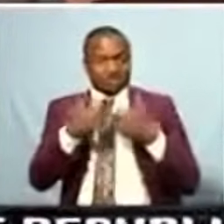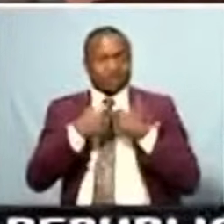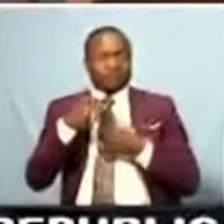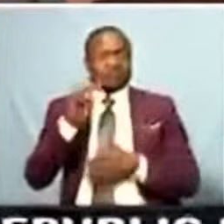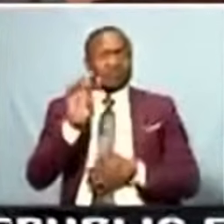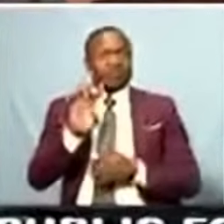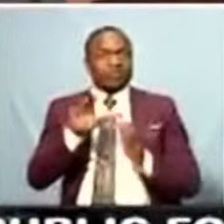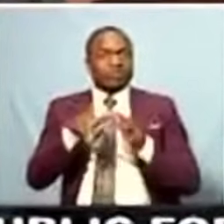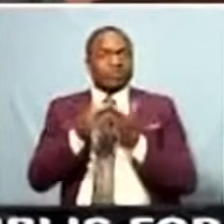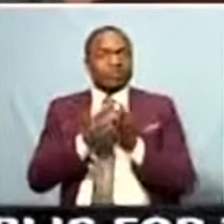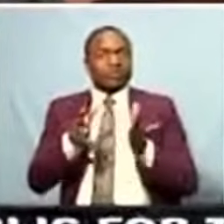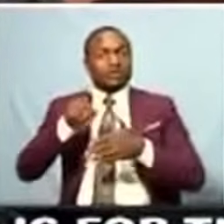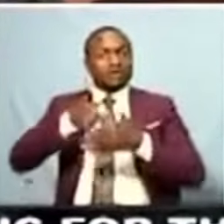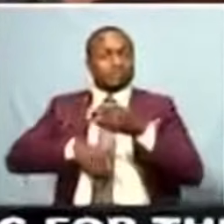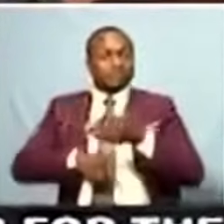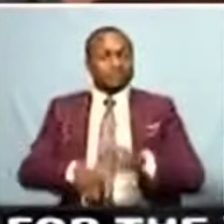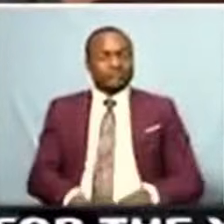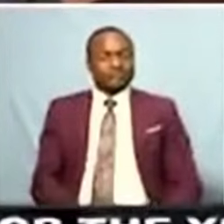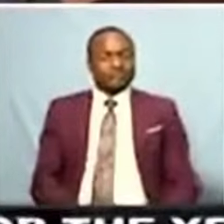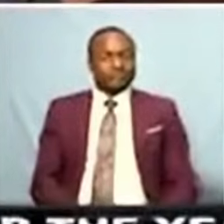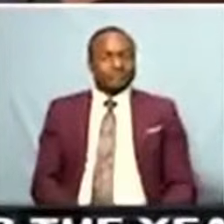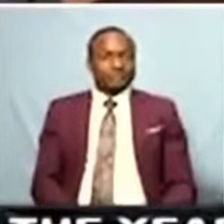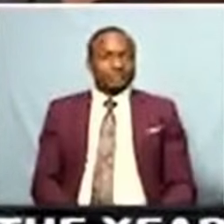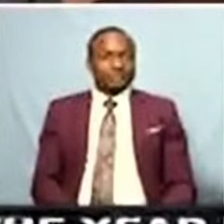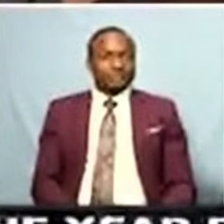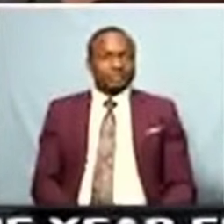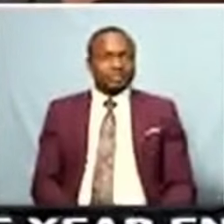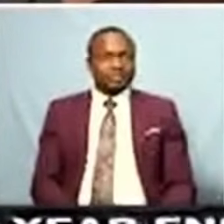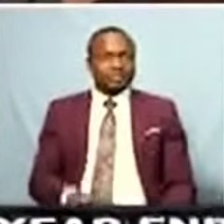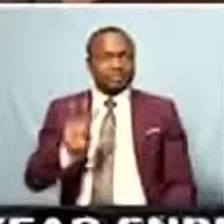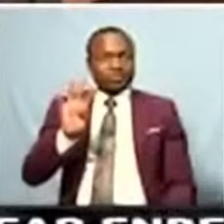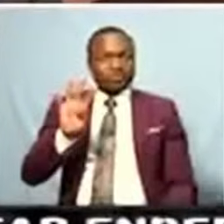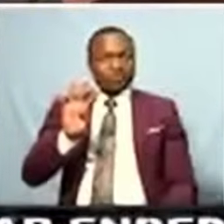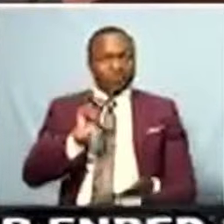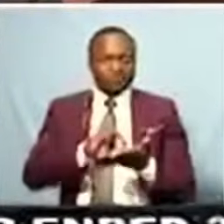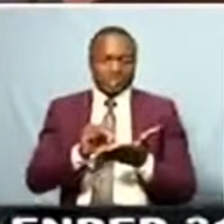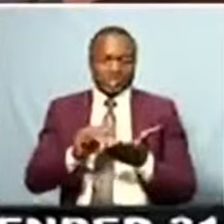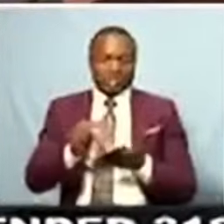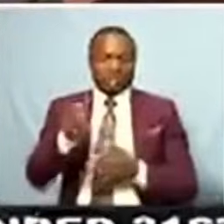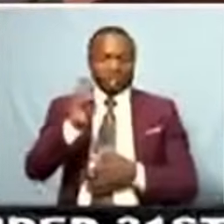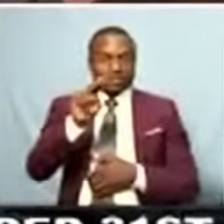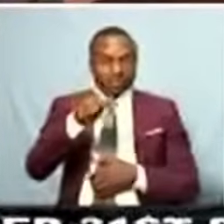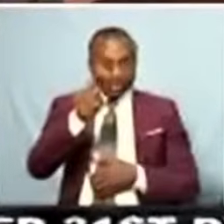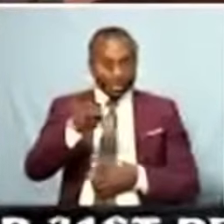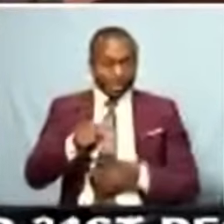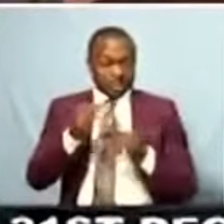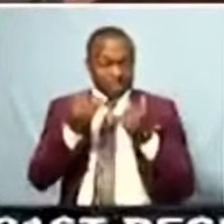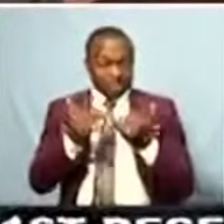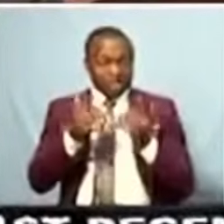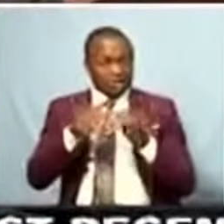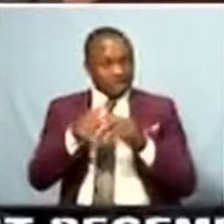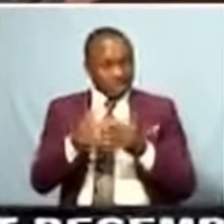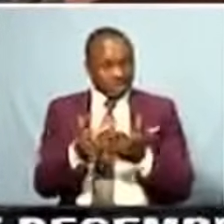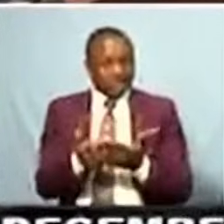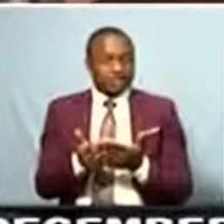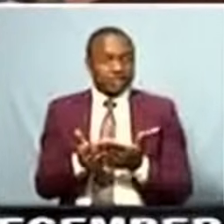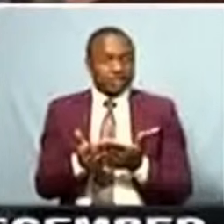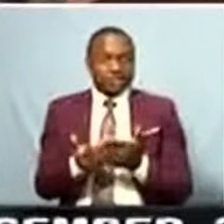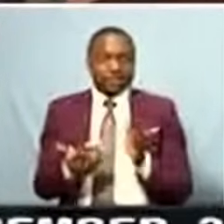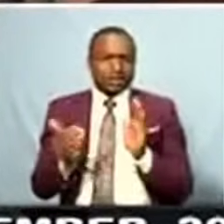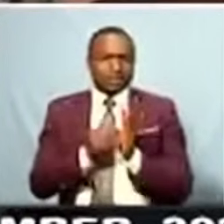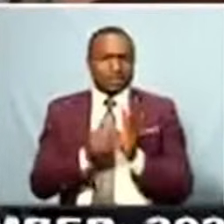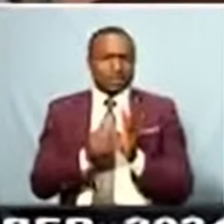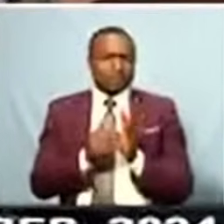remaining, how much is the cost, Mr. Myambango? It's $4 million. That's why now how are you